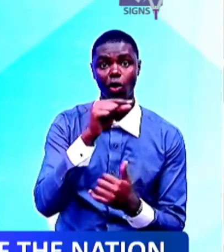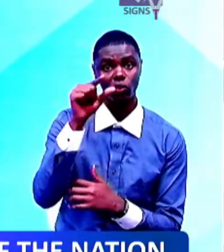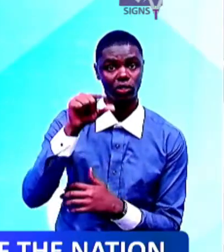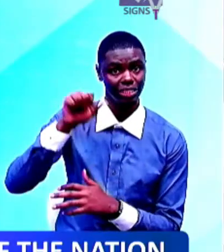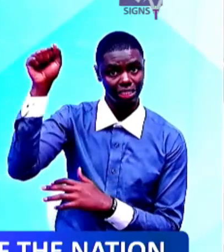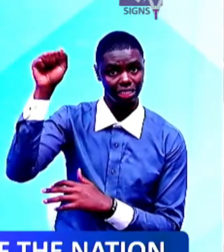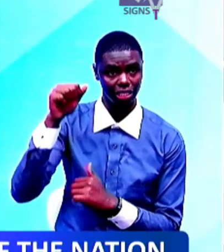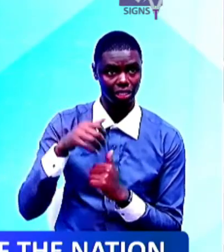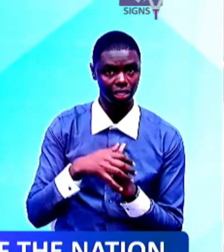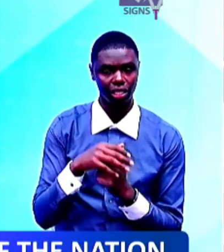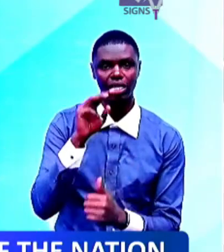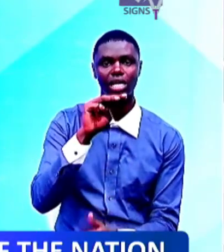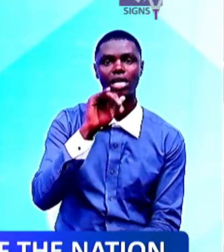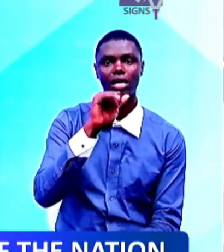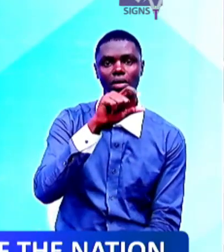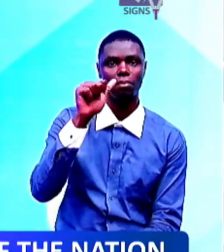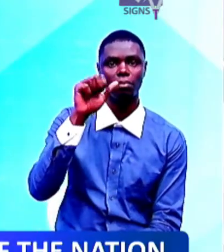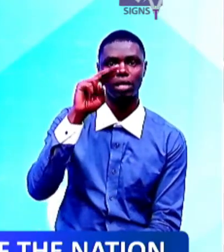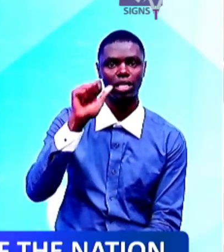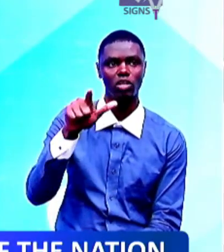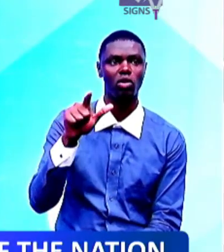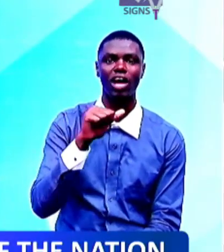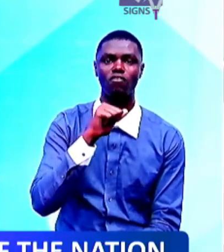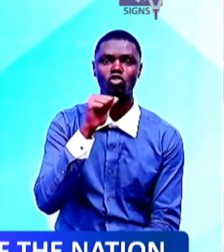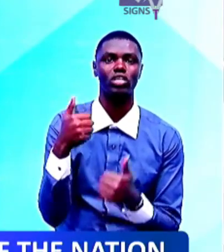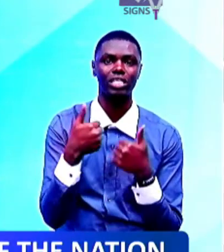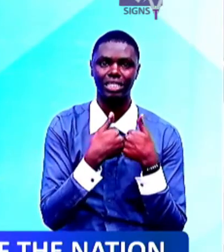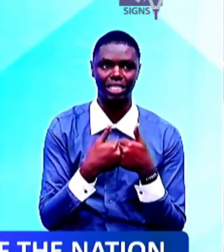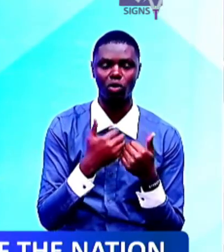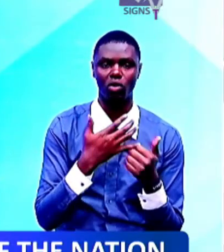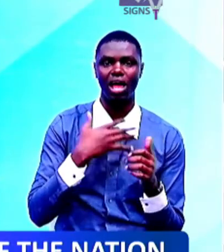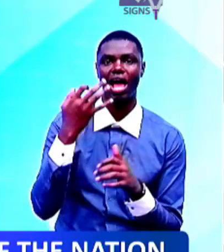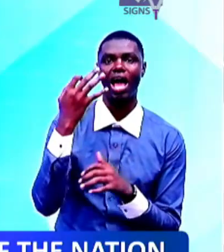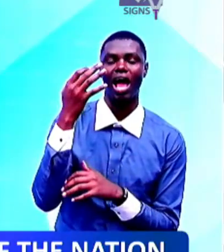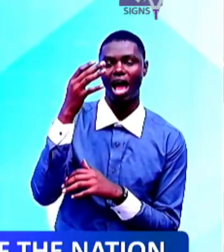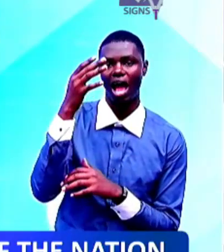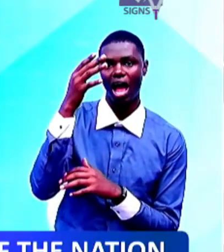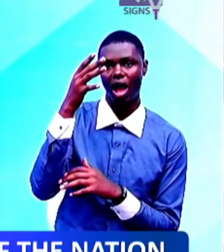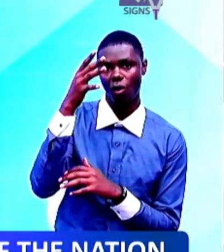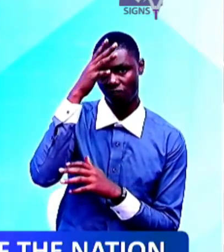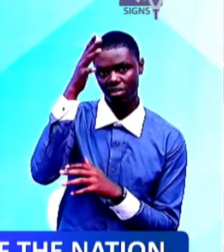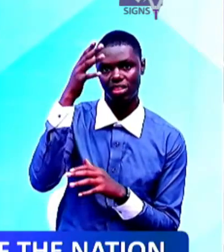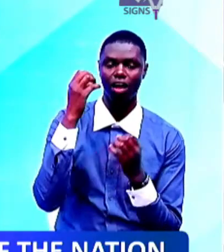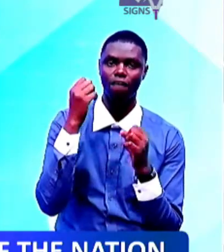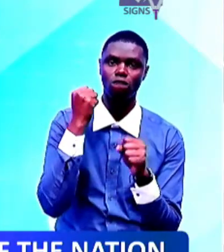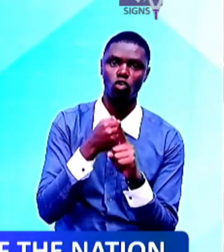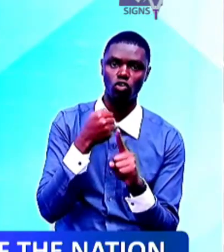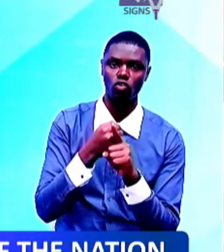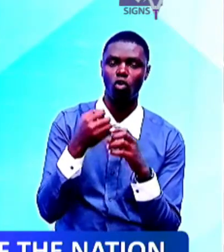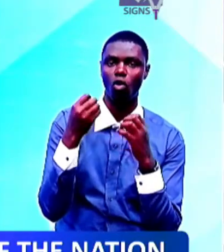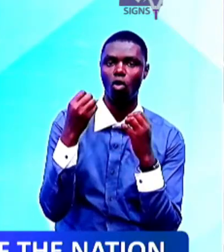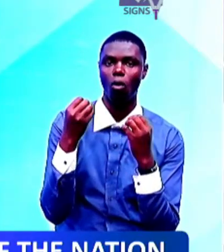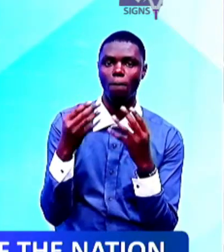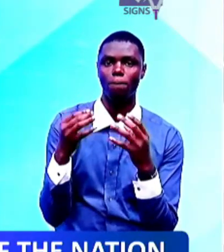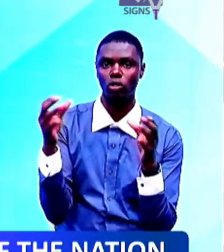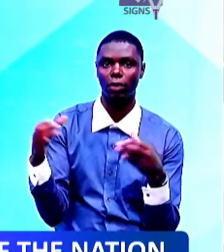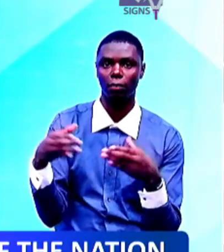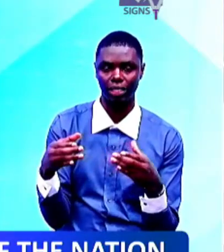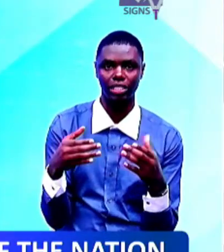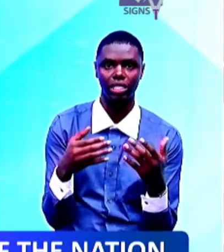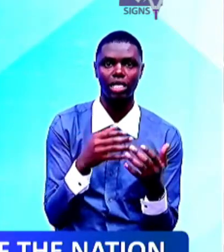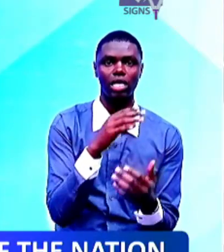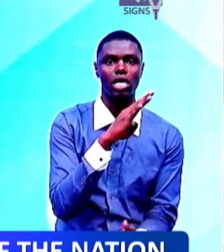in fact, it is a millennial that have never struggled for anything much. Because our fathers, Gen X, fought for multi-party. Boomers fought for independence. Now